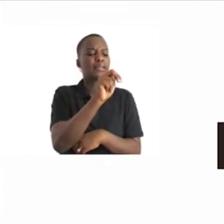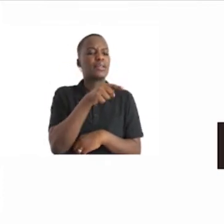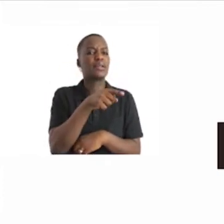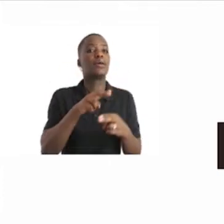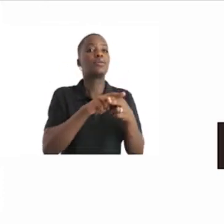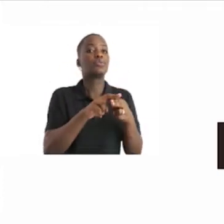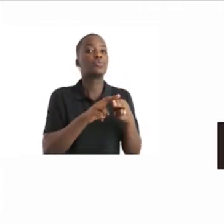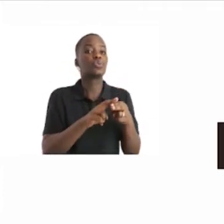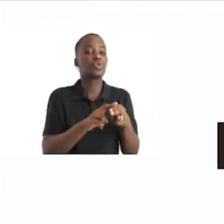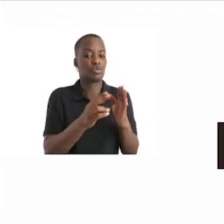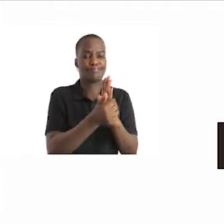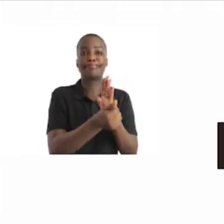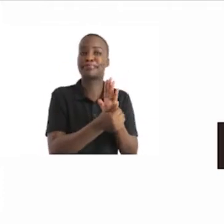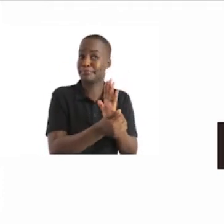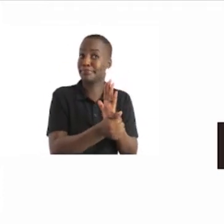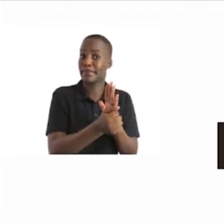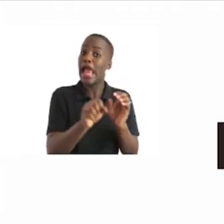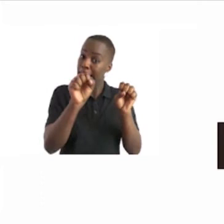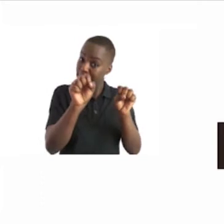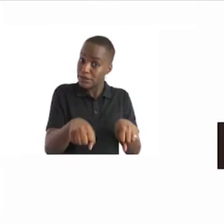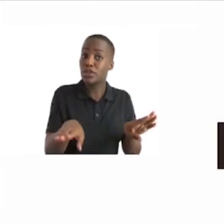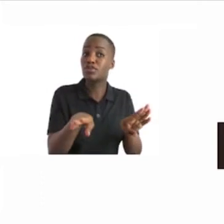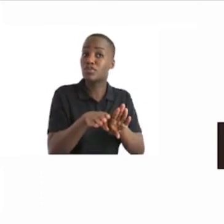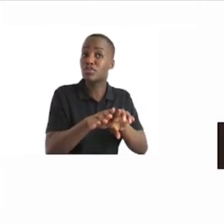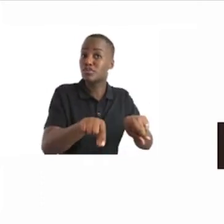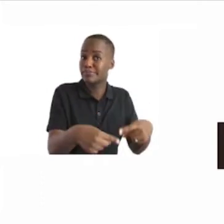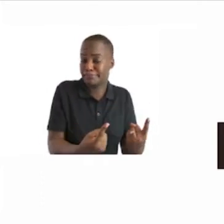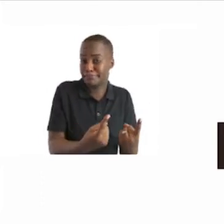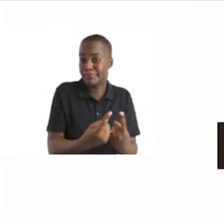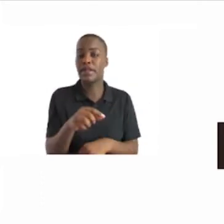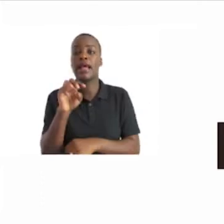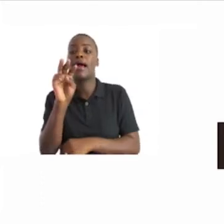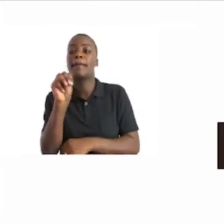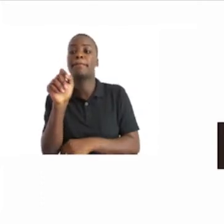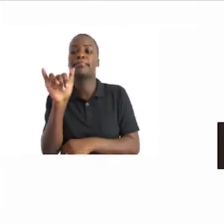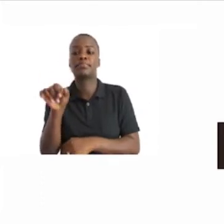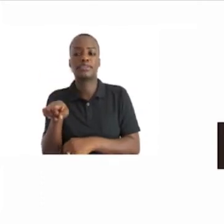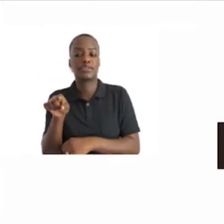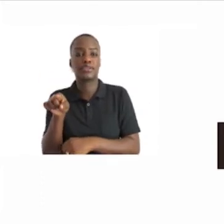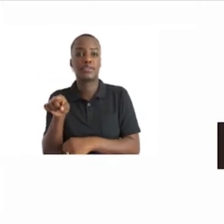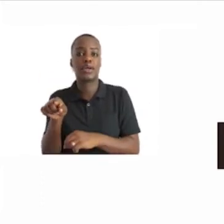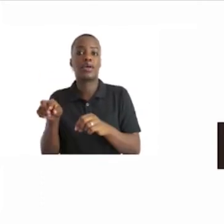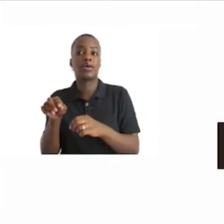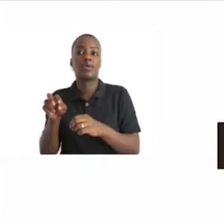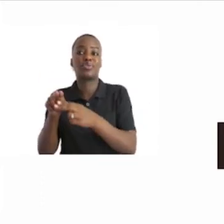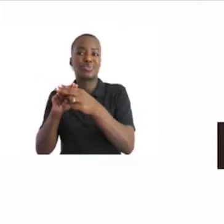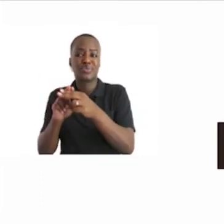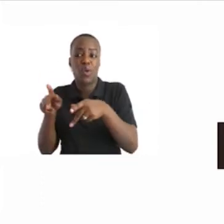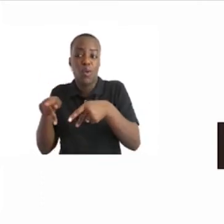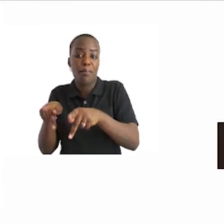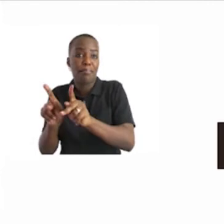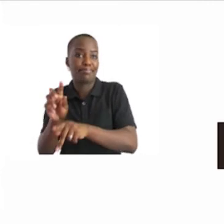when we're showing ability. Are you able to do it? And the word may is used when we are asking for